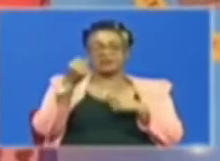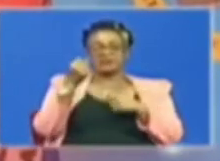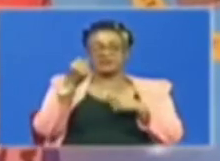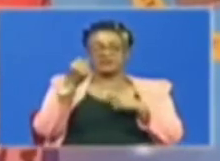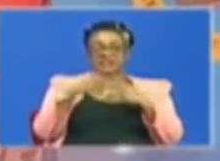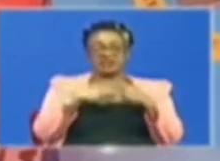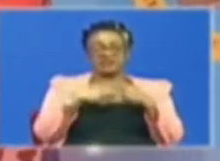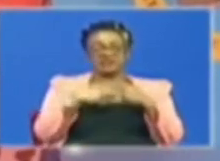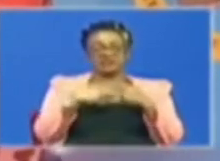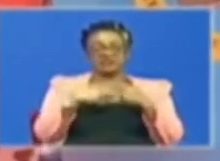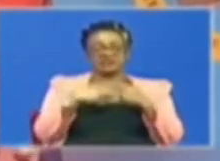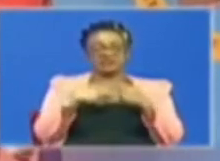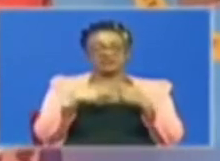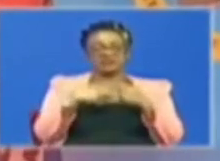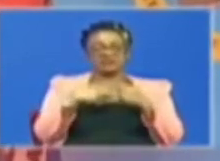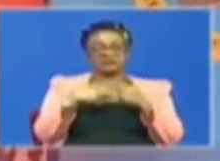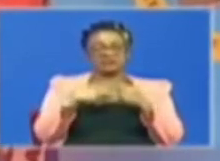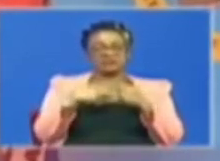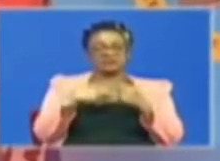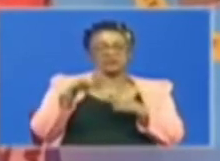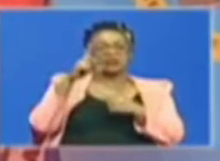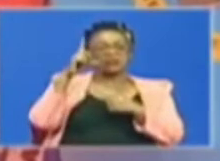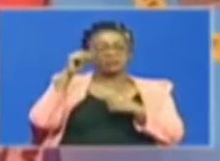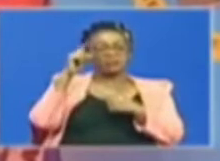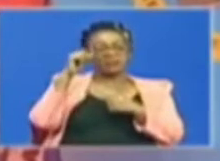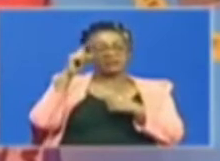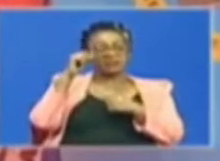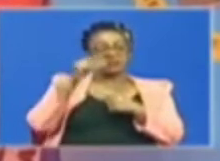2,657. In Mombasa County,